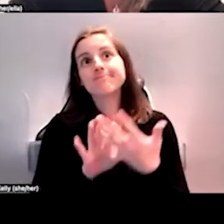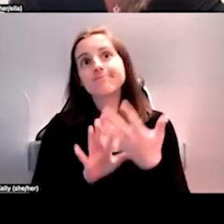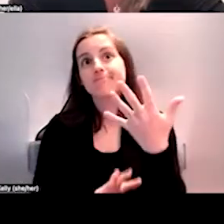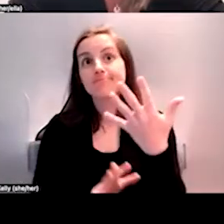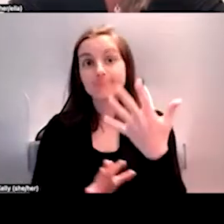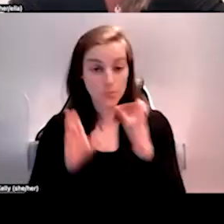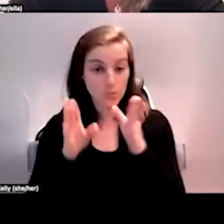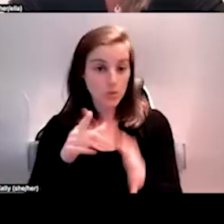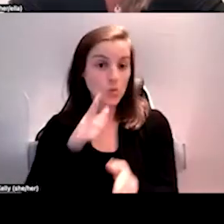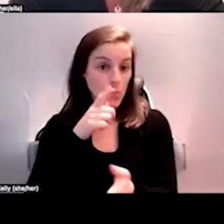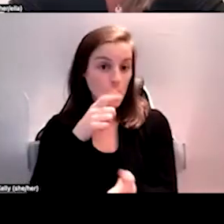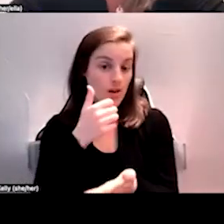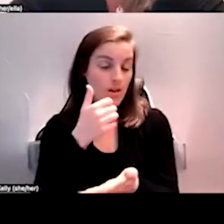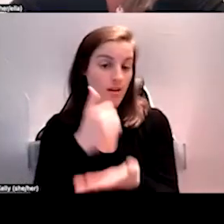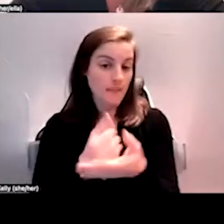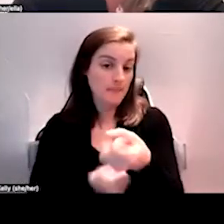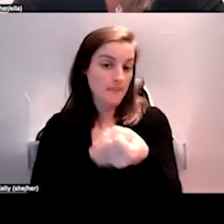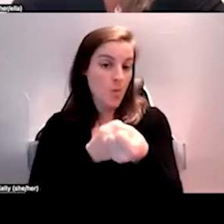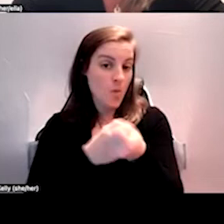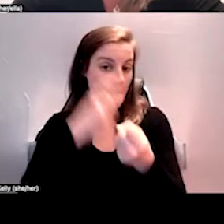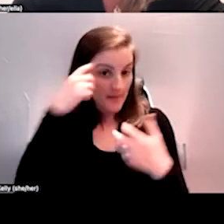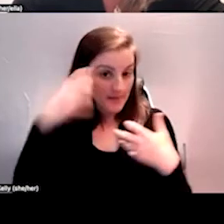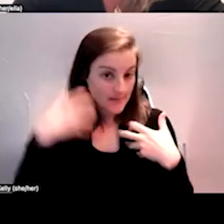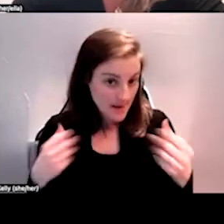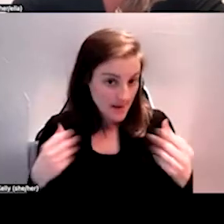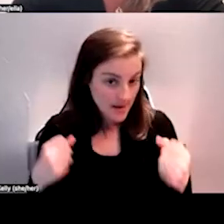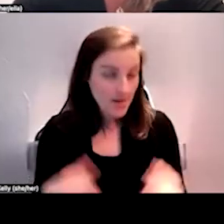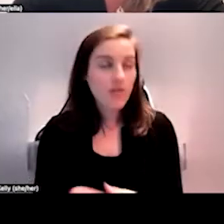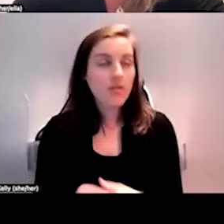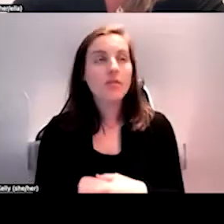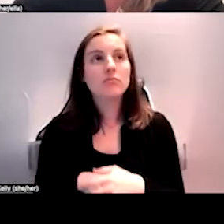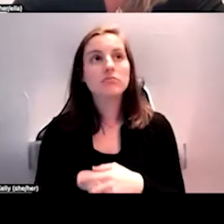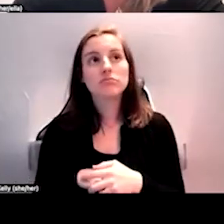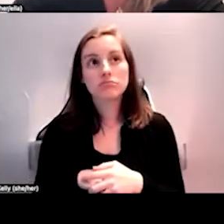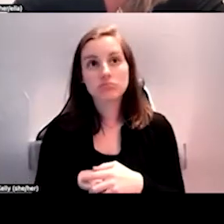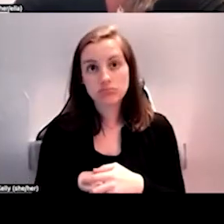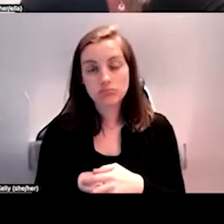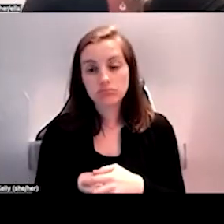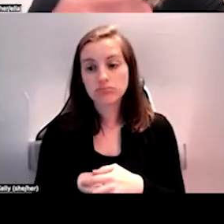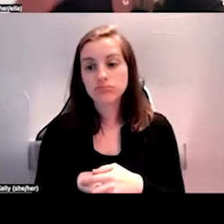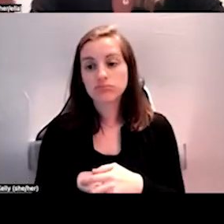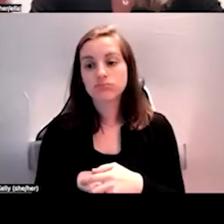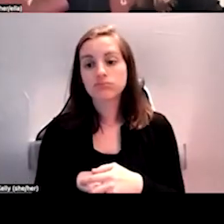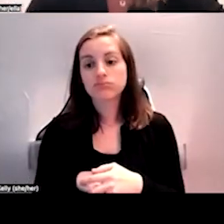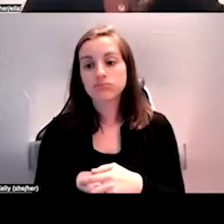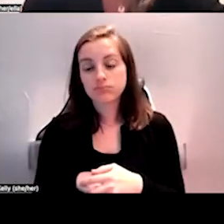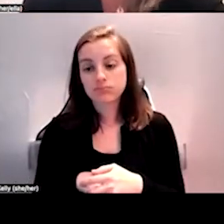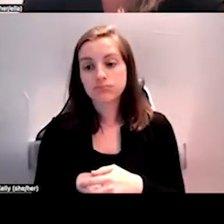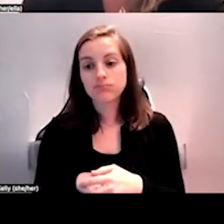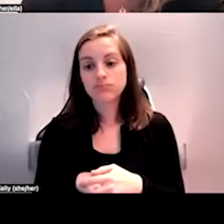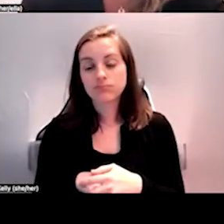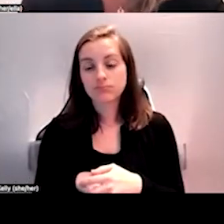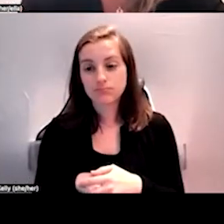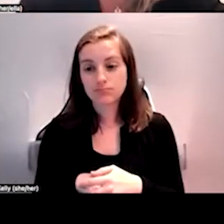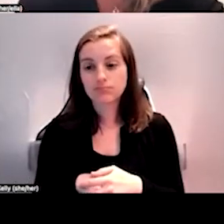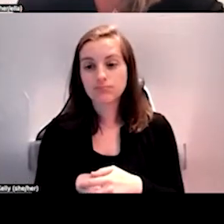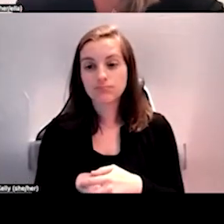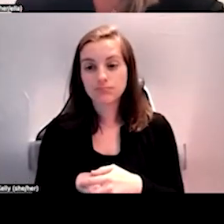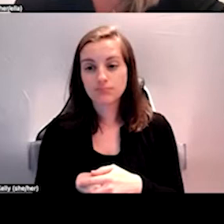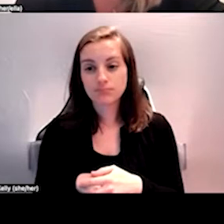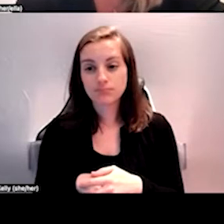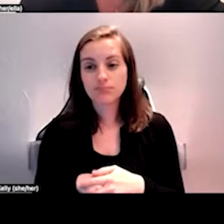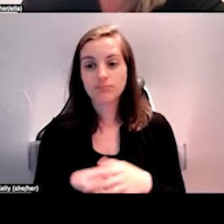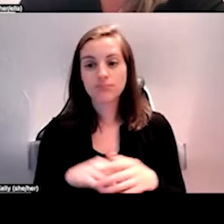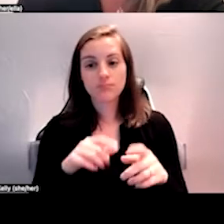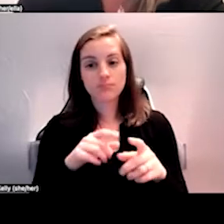health issues or concerns or needs, or also importantly, working to affirm